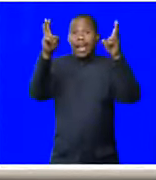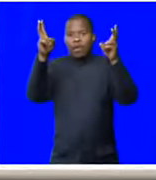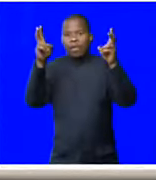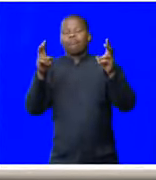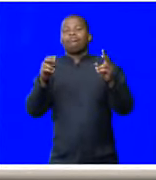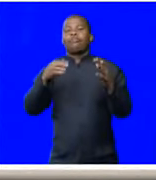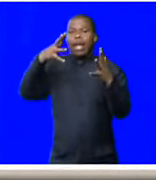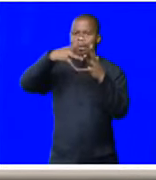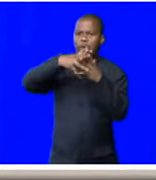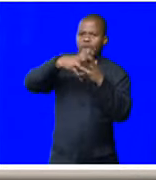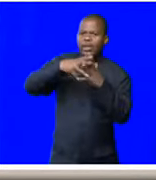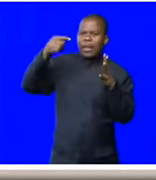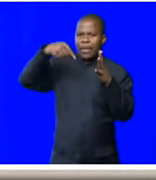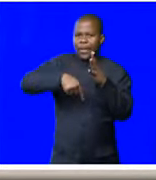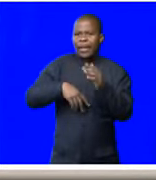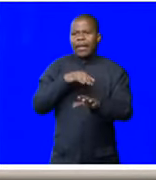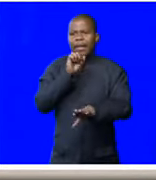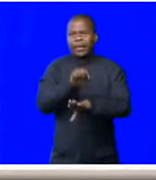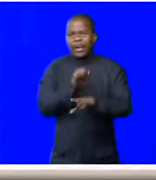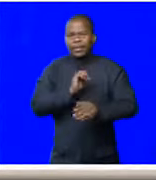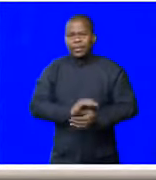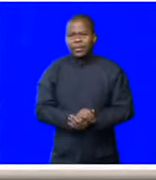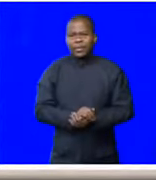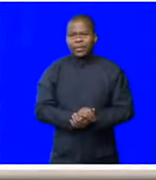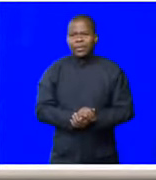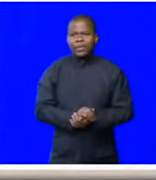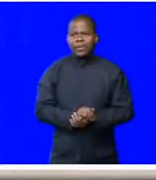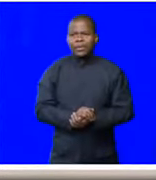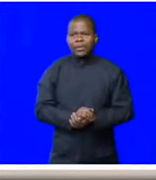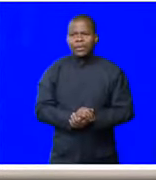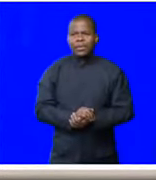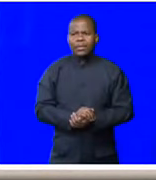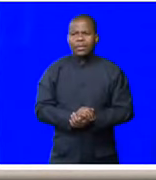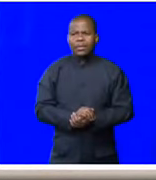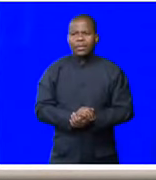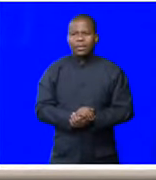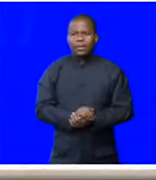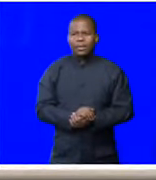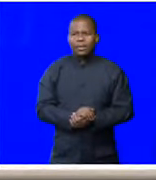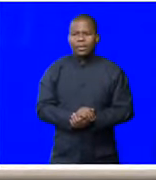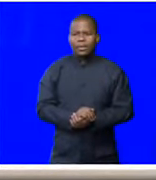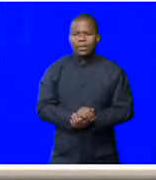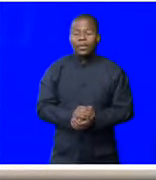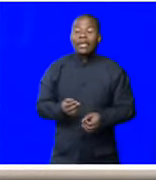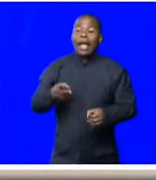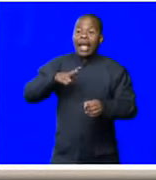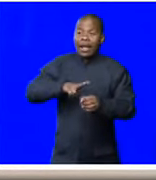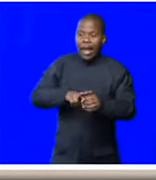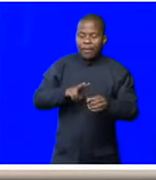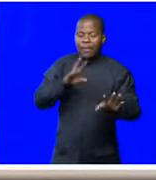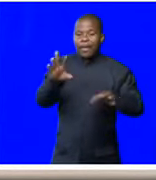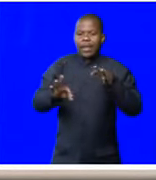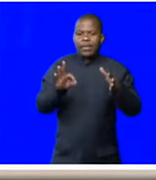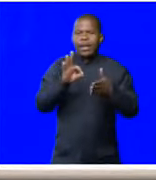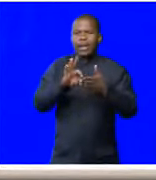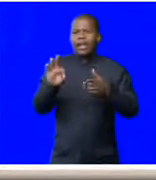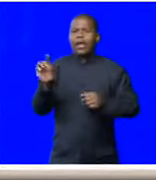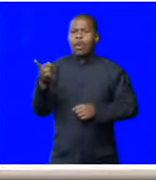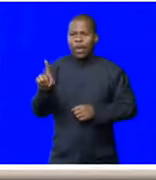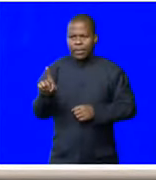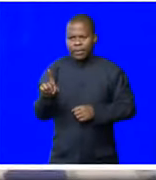challenges as they present themselves. I wish to bring to the attention of this house